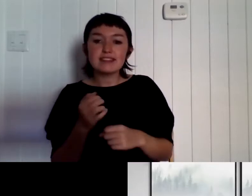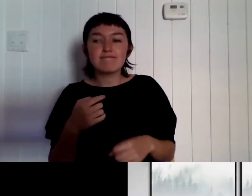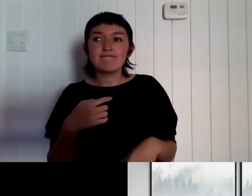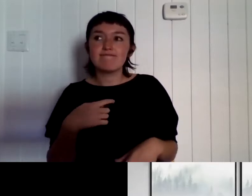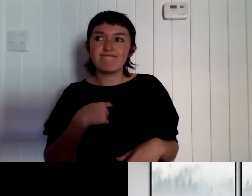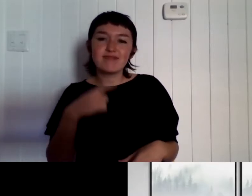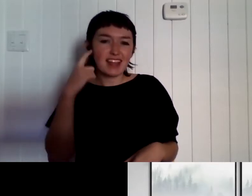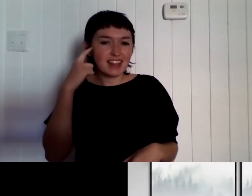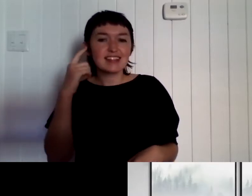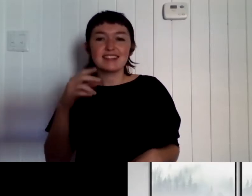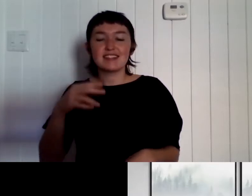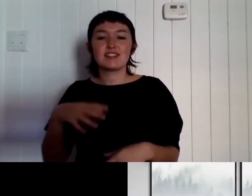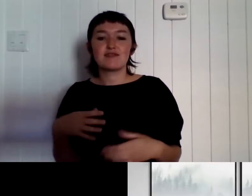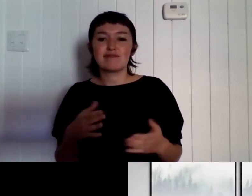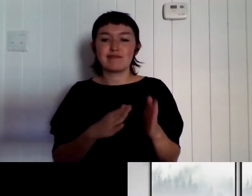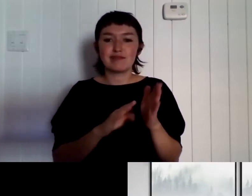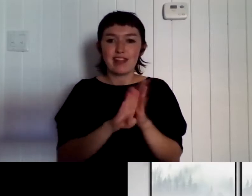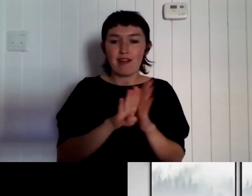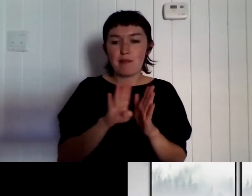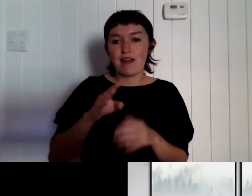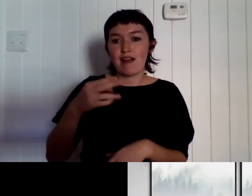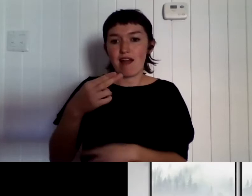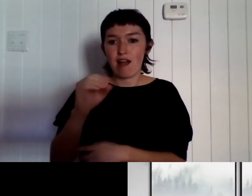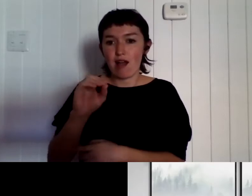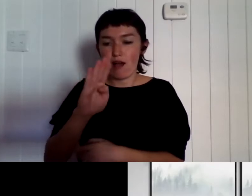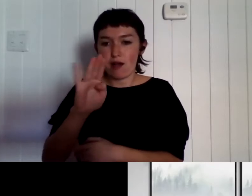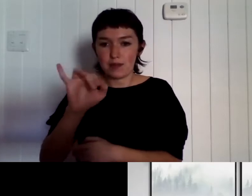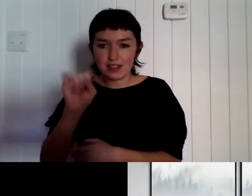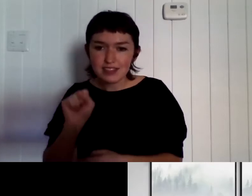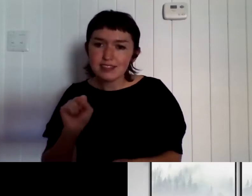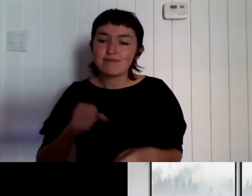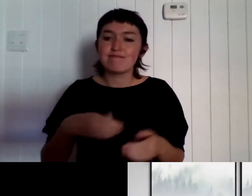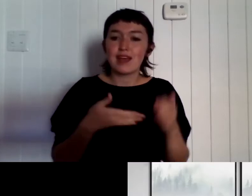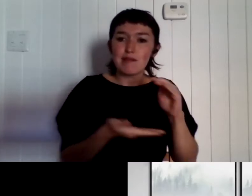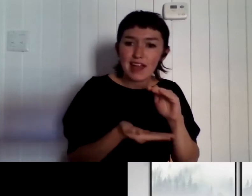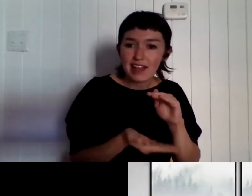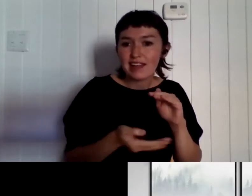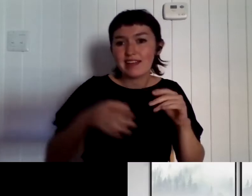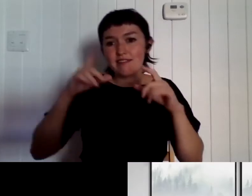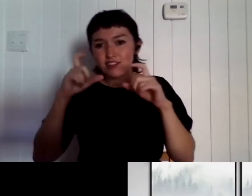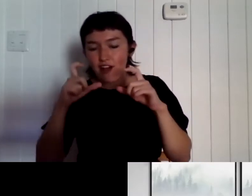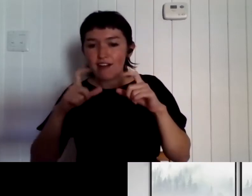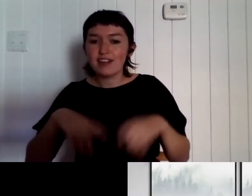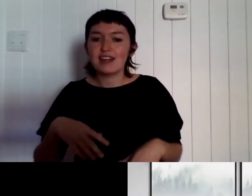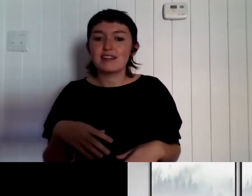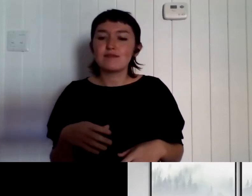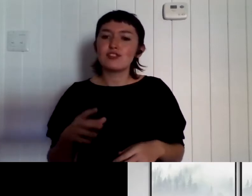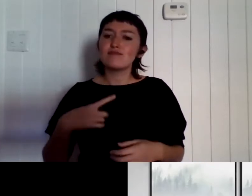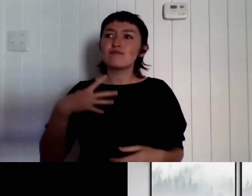like baking, photography. Get out there and do things that bring you a sense of joy and happiness